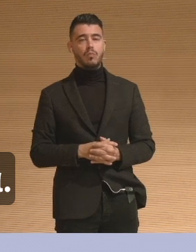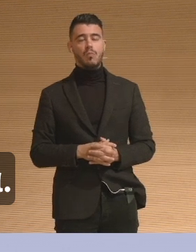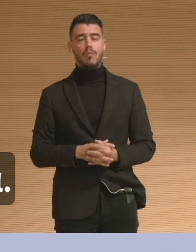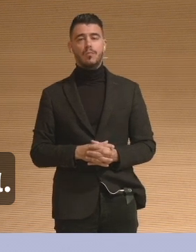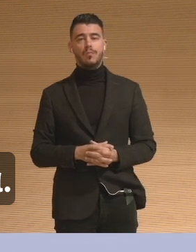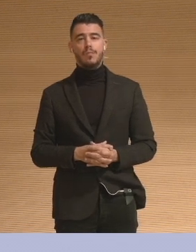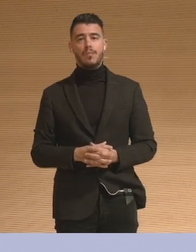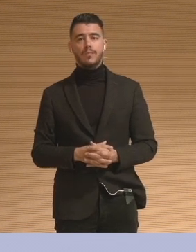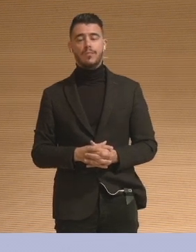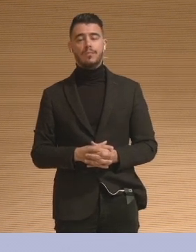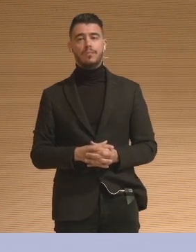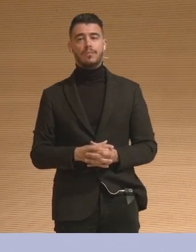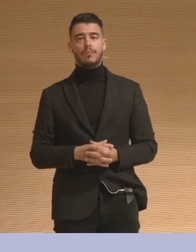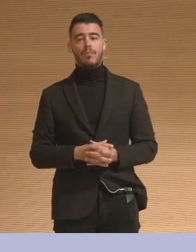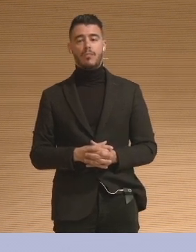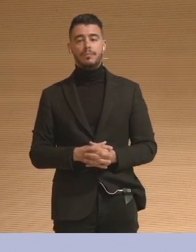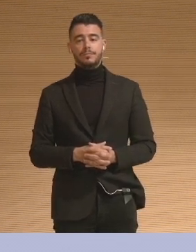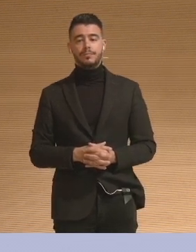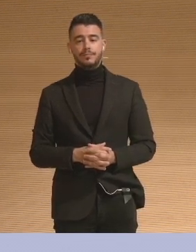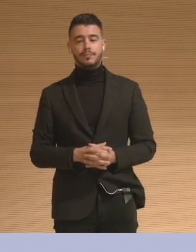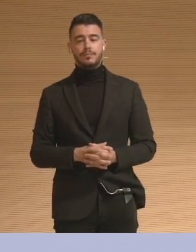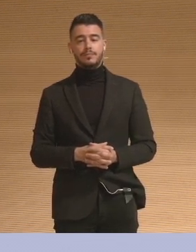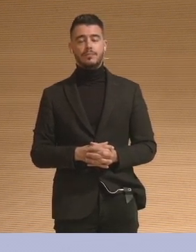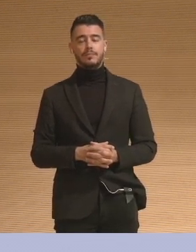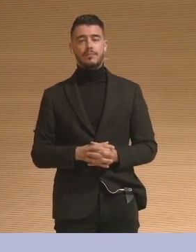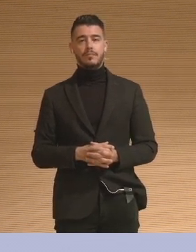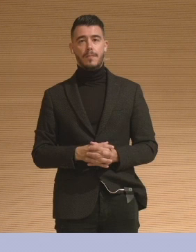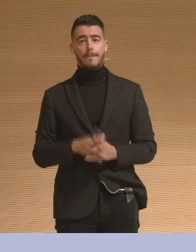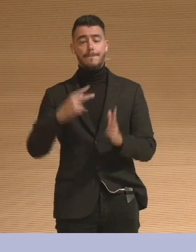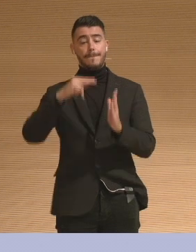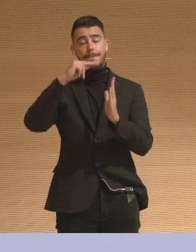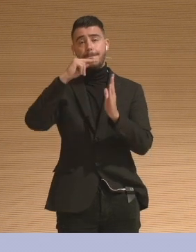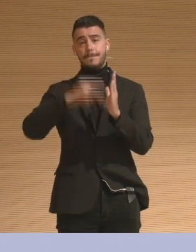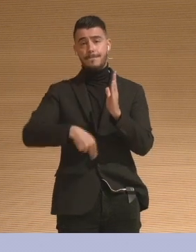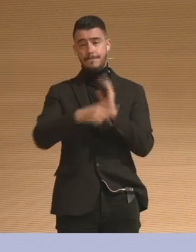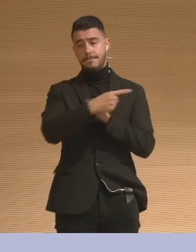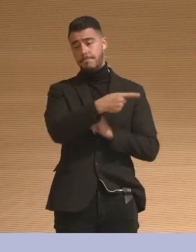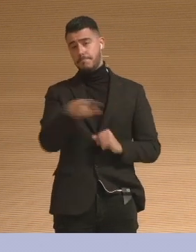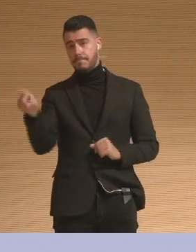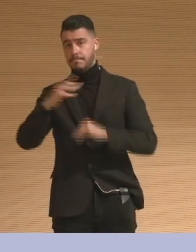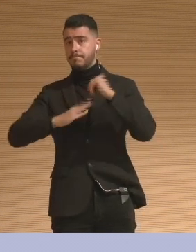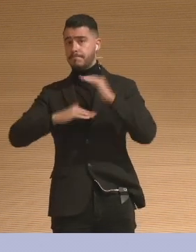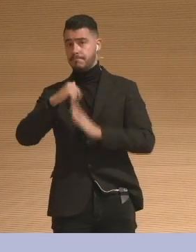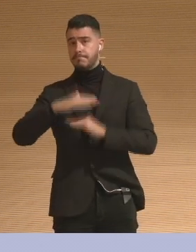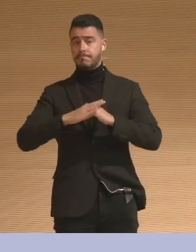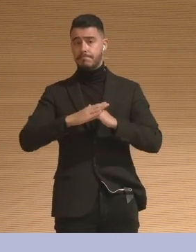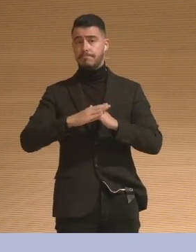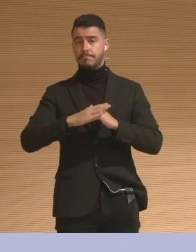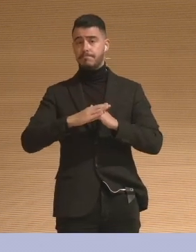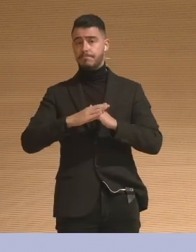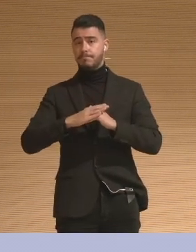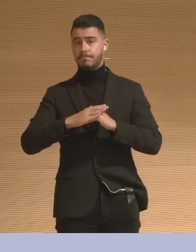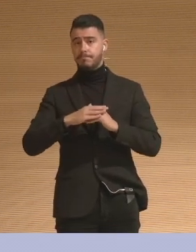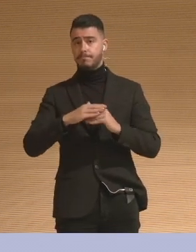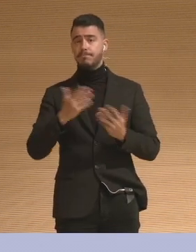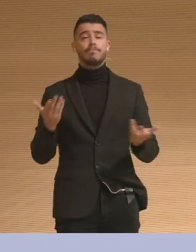A&E attendances and 58% unscheduled hospital admissions. Research also found that the appointments have